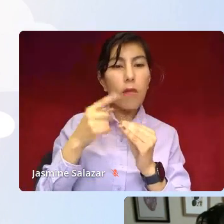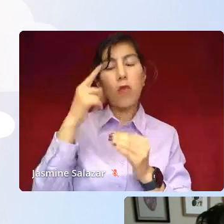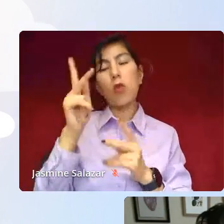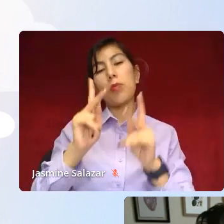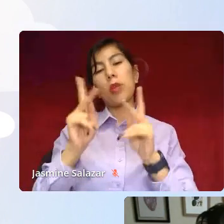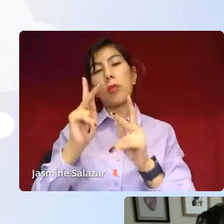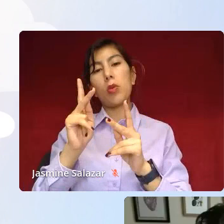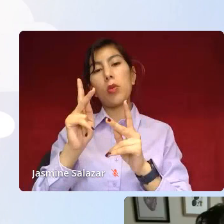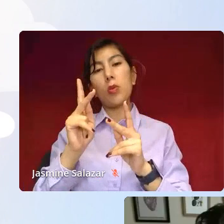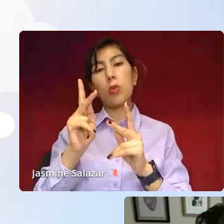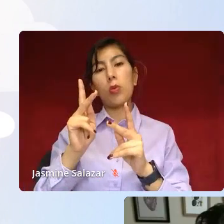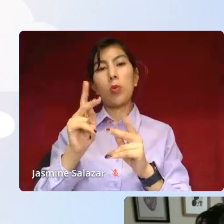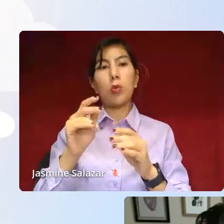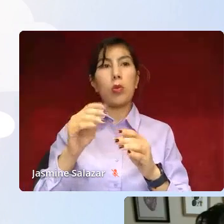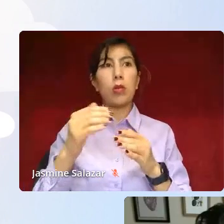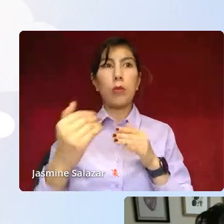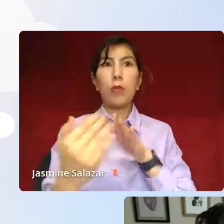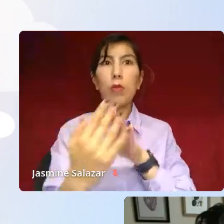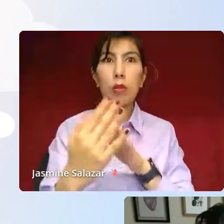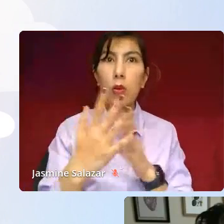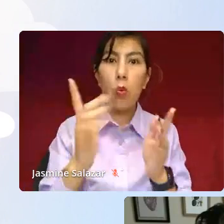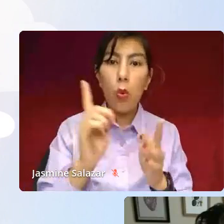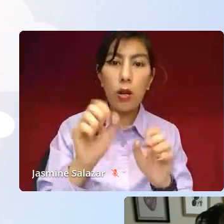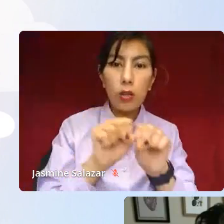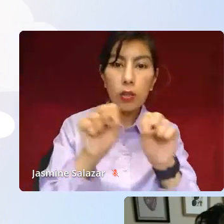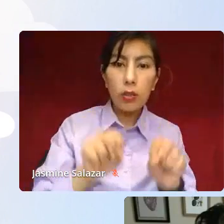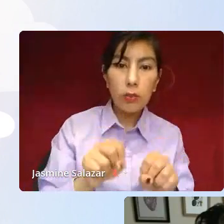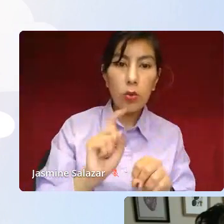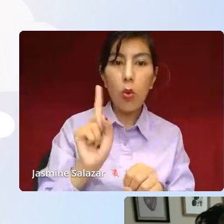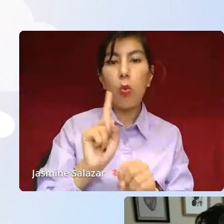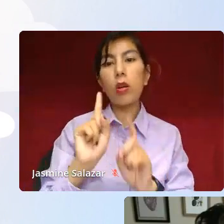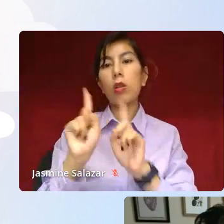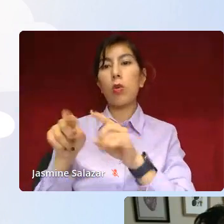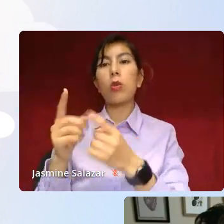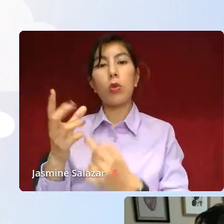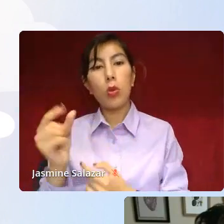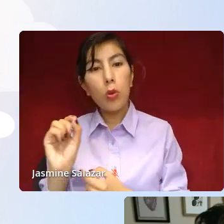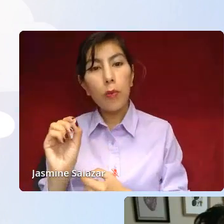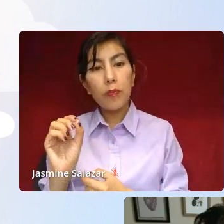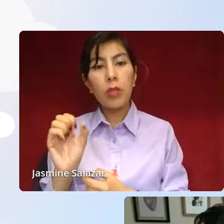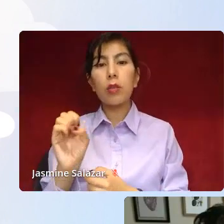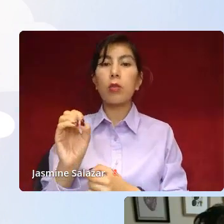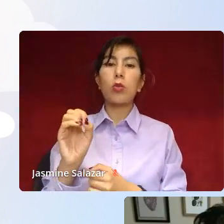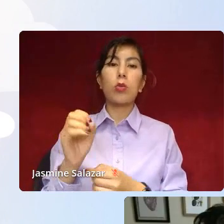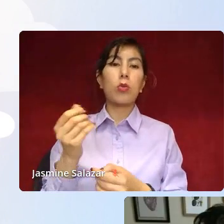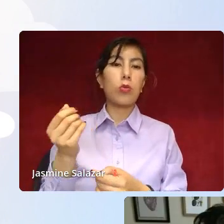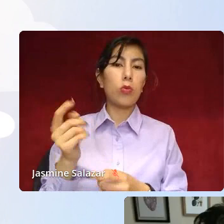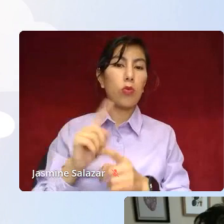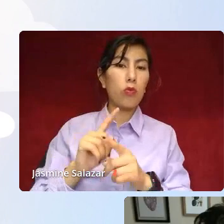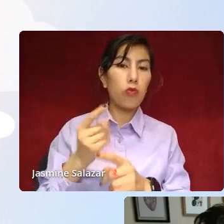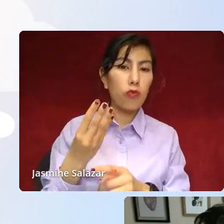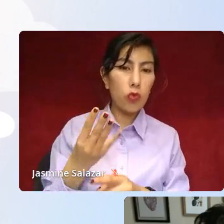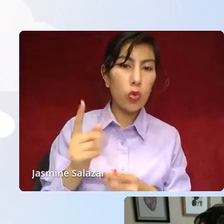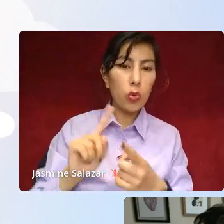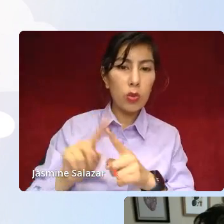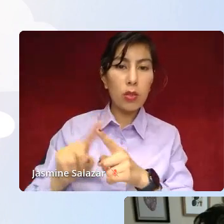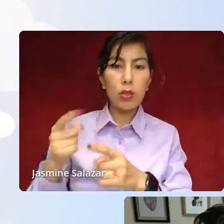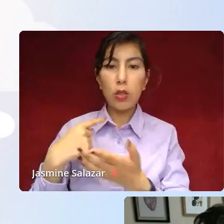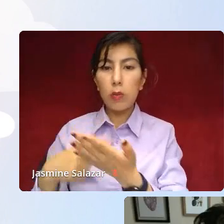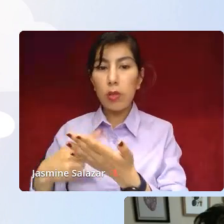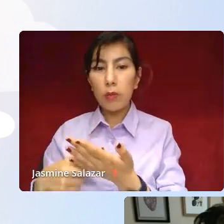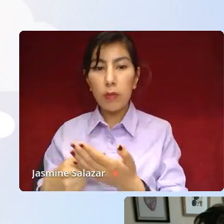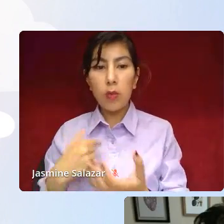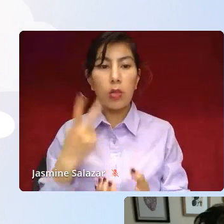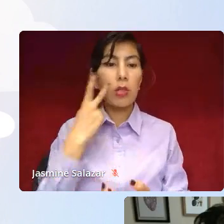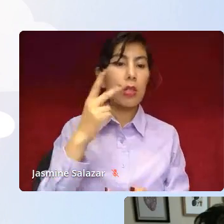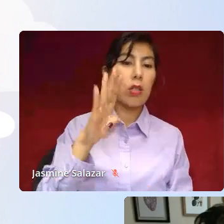either sort of addressing where their system is or where they want it to go. And there are several things you sort of mentioned there. I want to see Brandon or Angie, where do